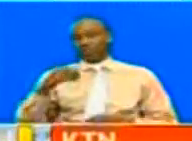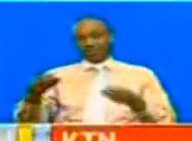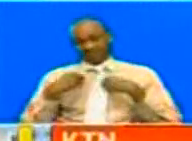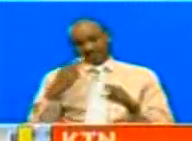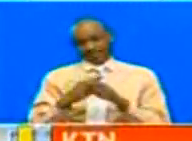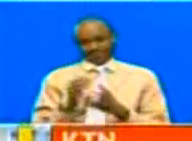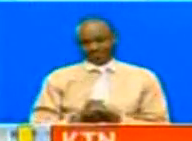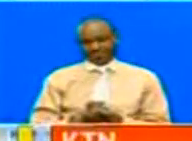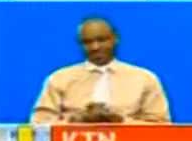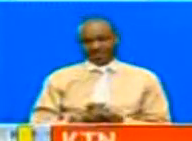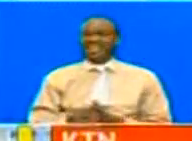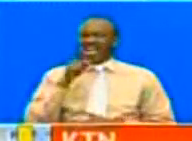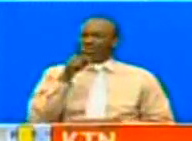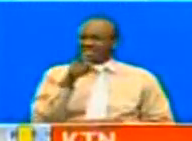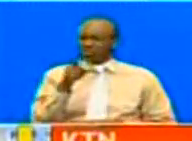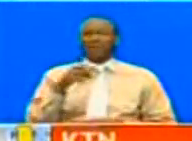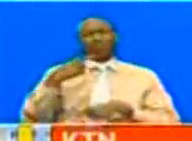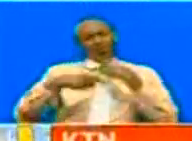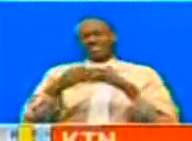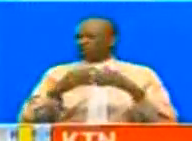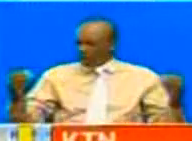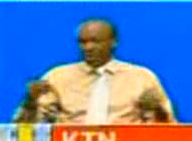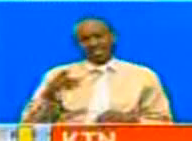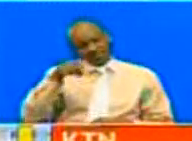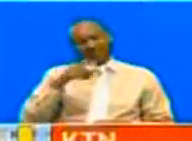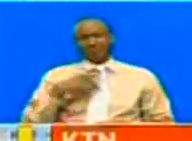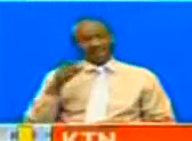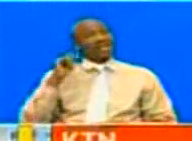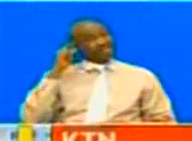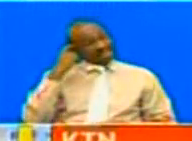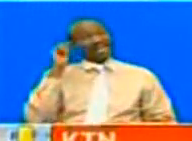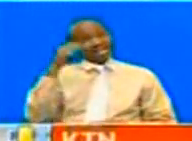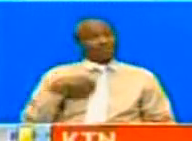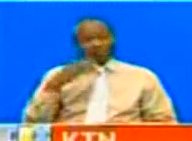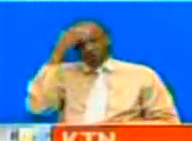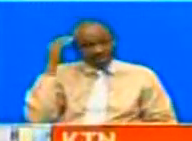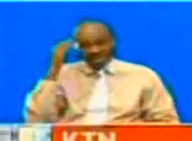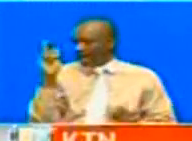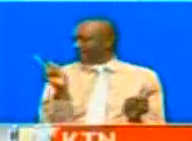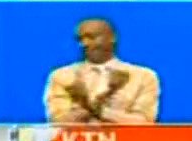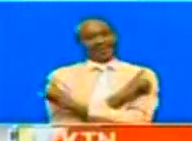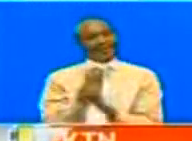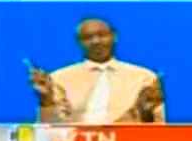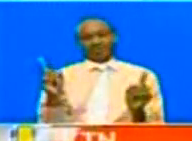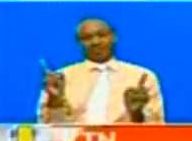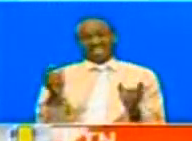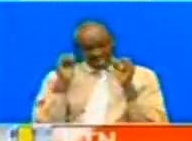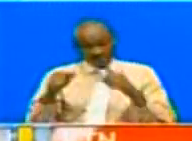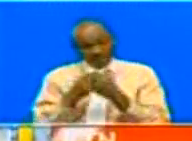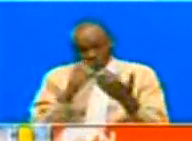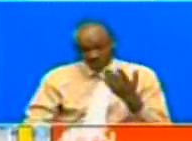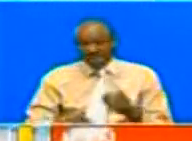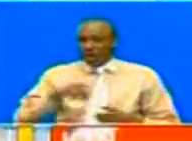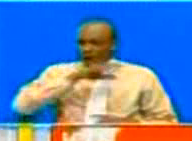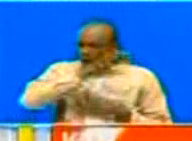We're taking far too long and we hope that they don't think that Kenyans will forget or that they can take us for a ride. If anything, they